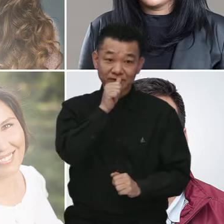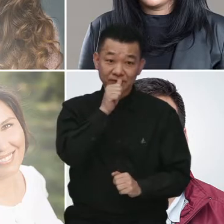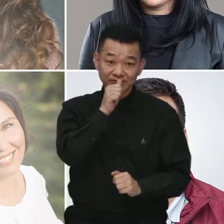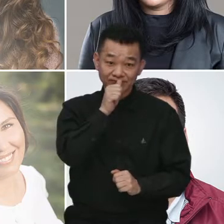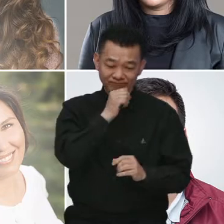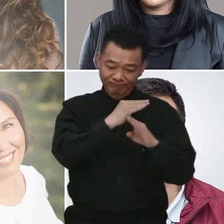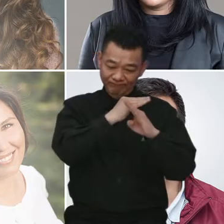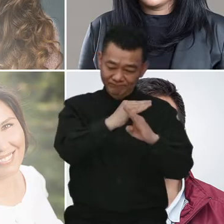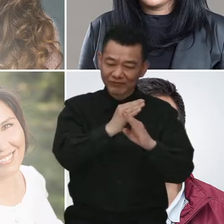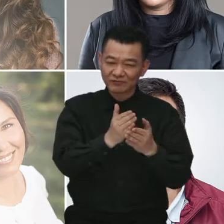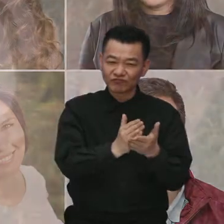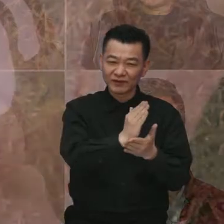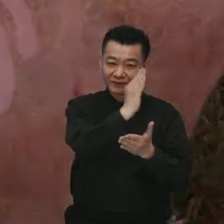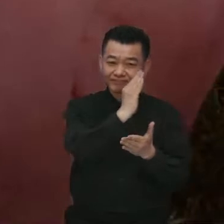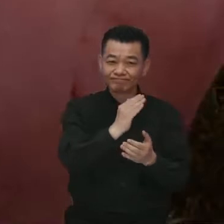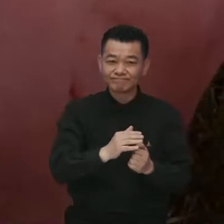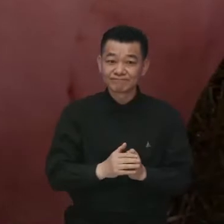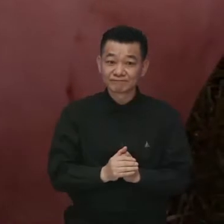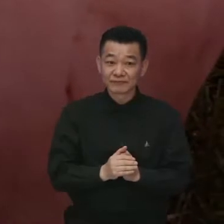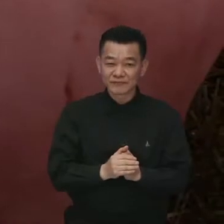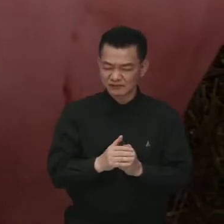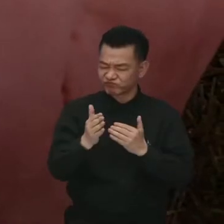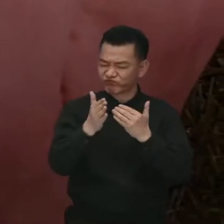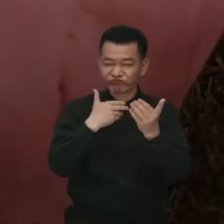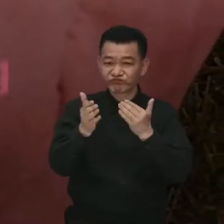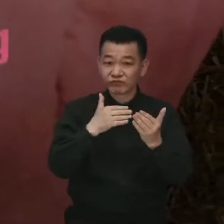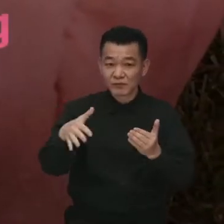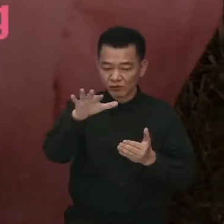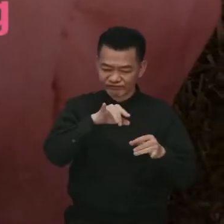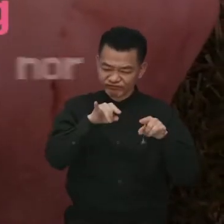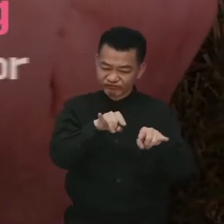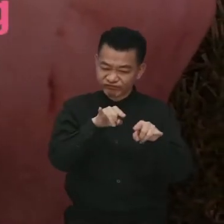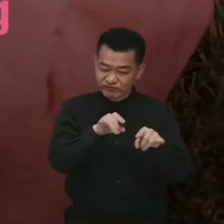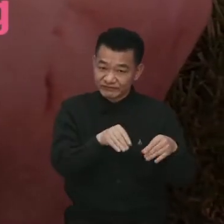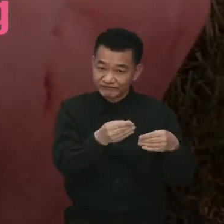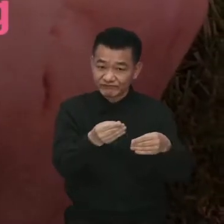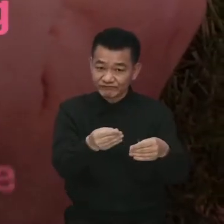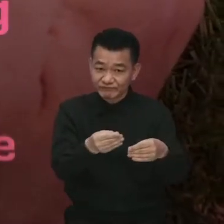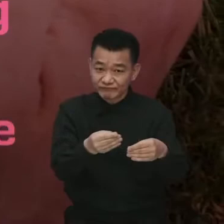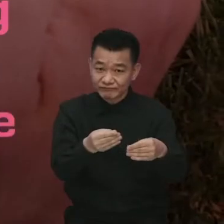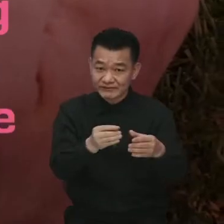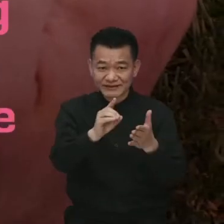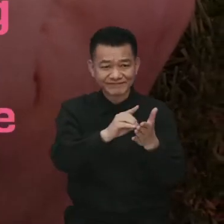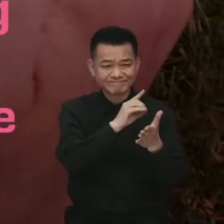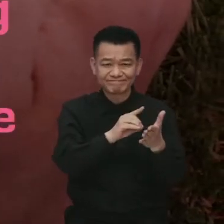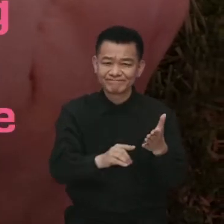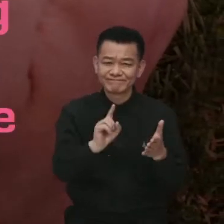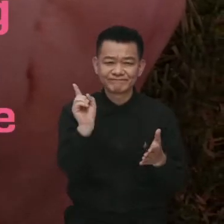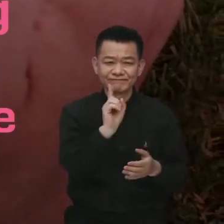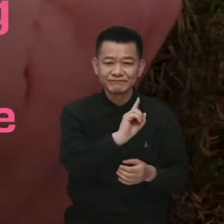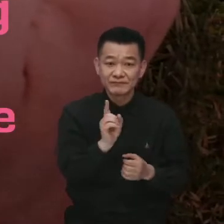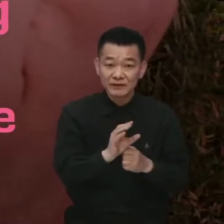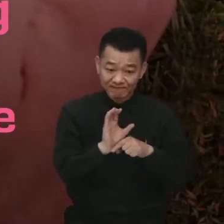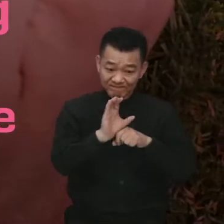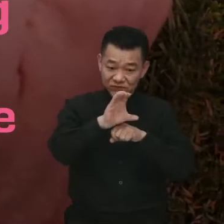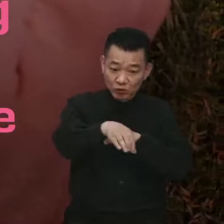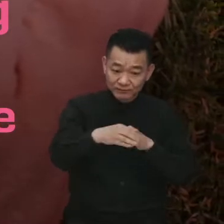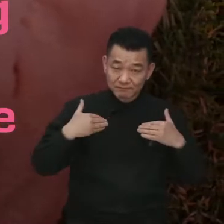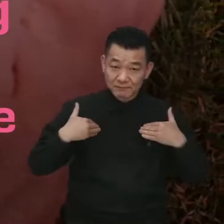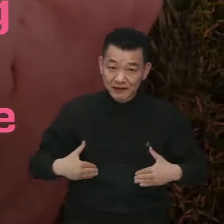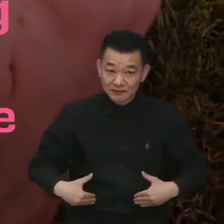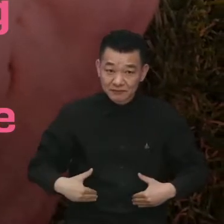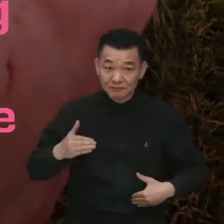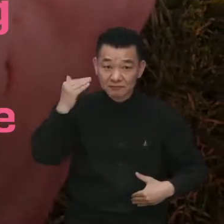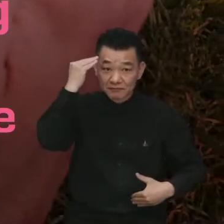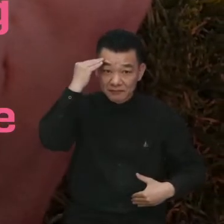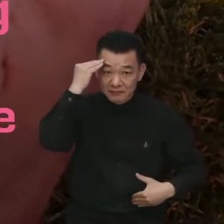privacy protected. No one deserves to receive insulting treatment and punishment, nor forceful physical and